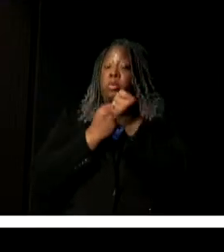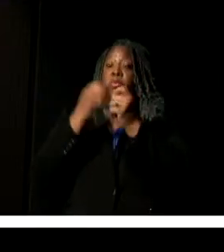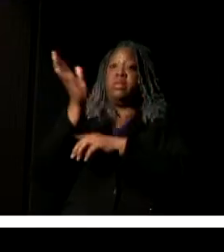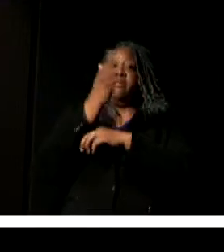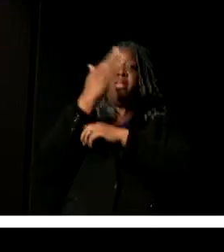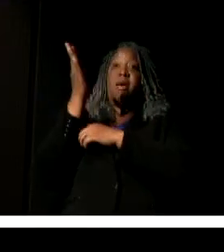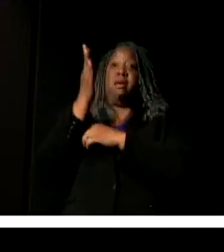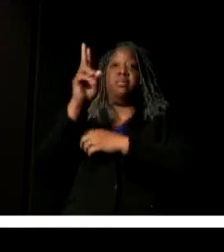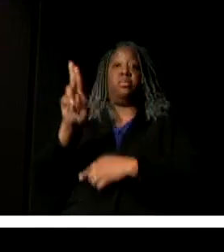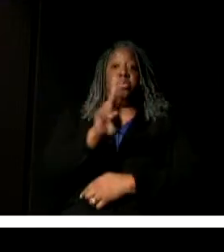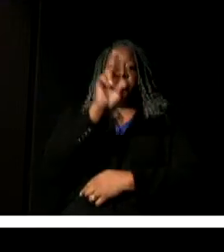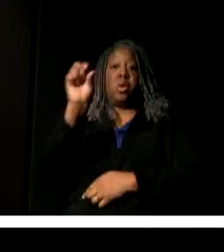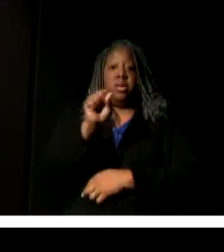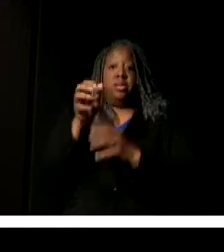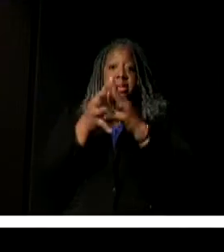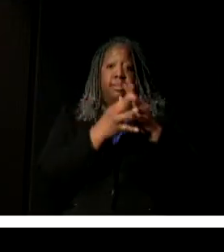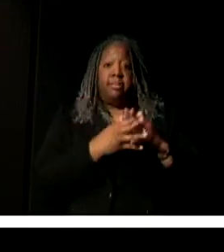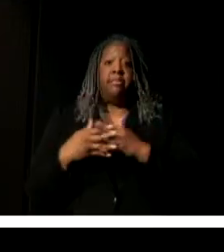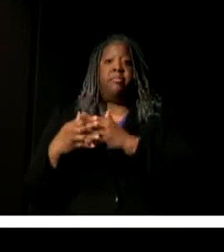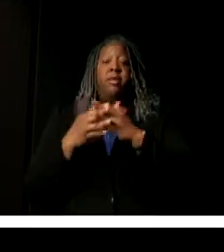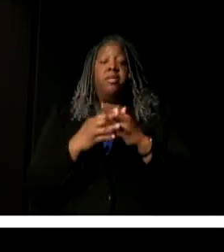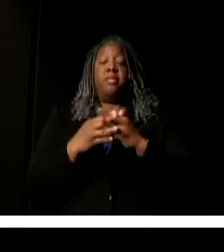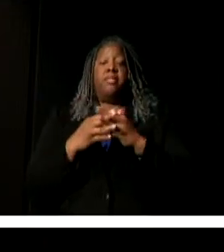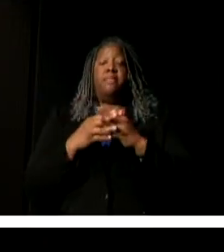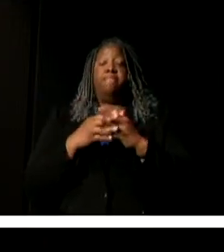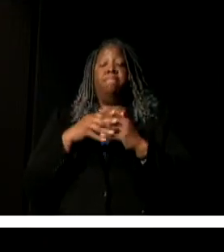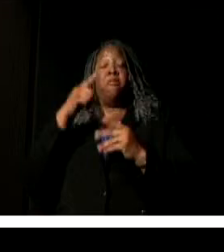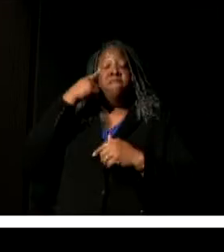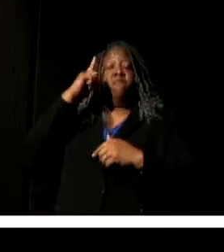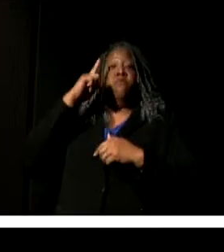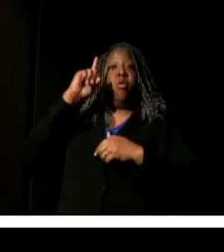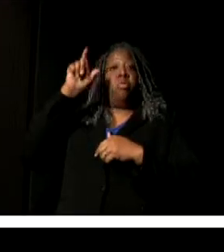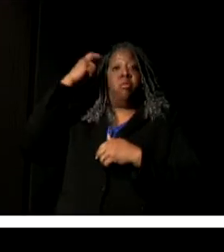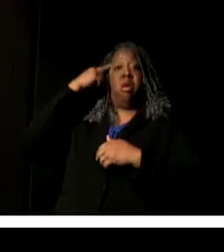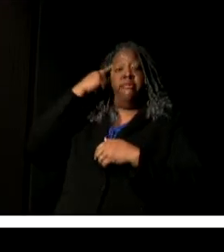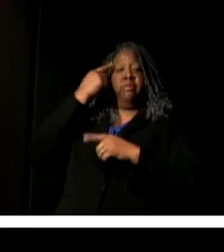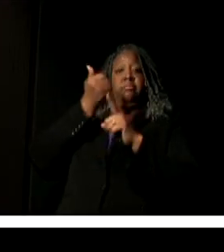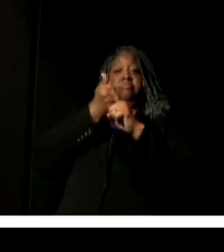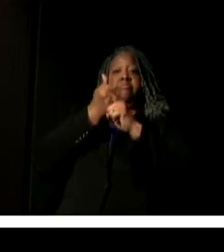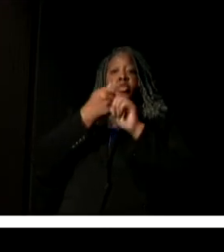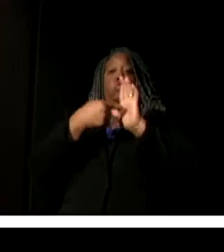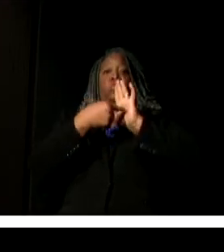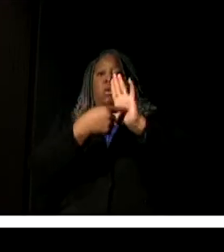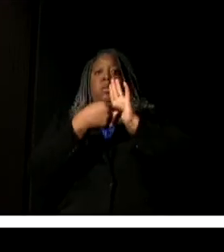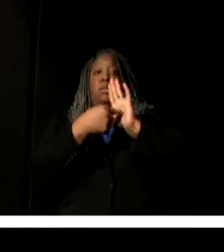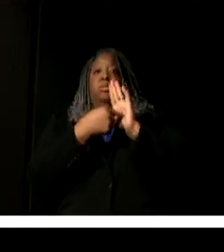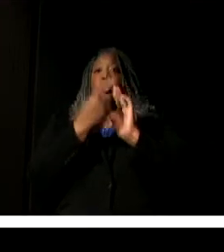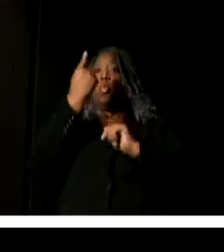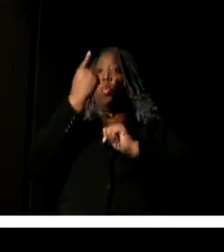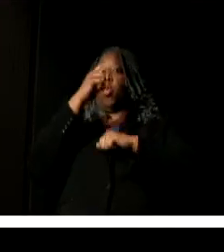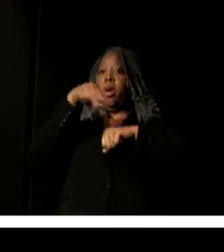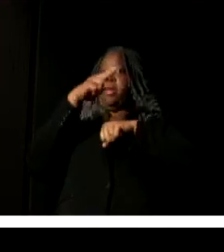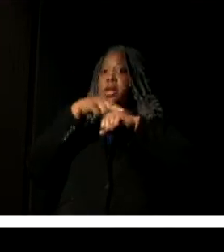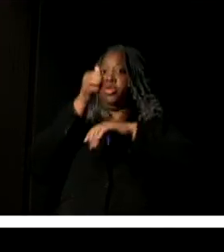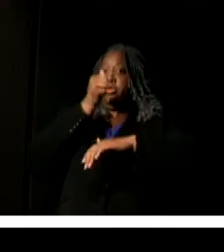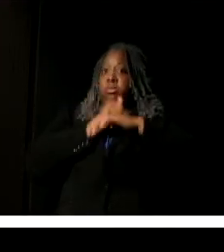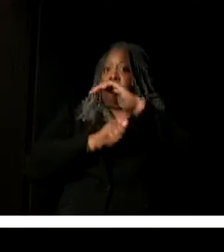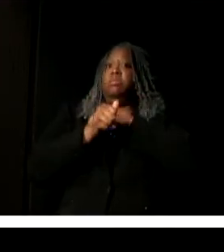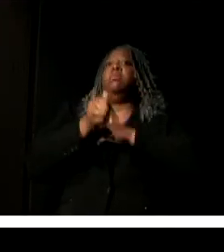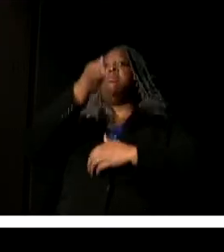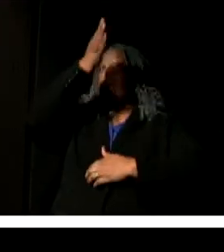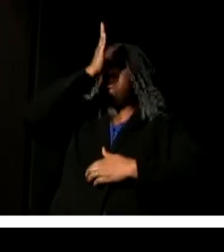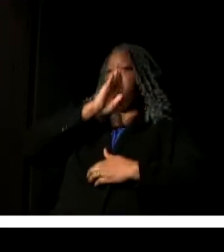To the flag of the United States of America and to the republic for which it stands, one